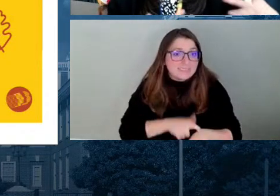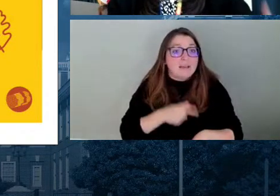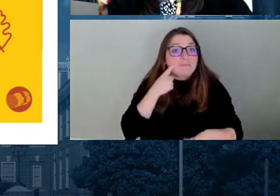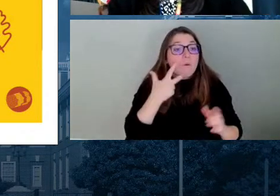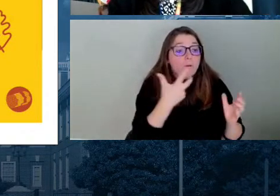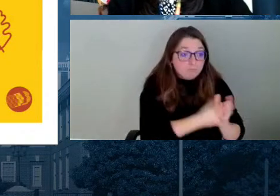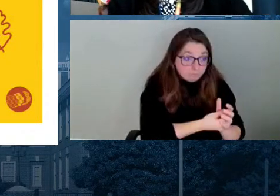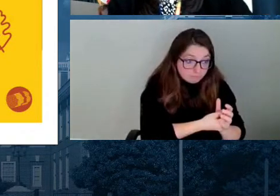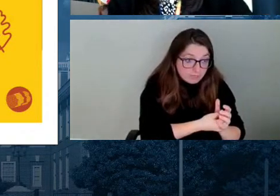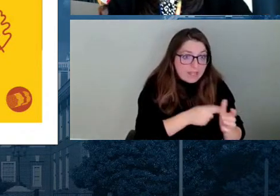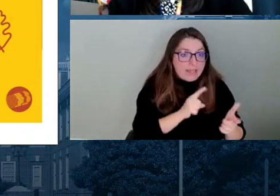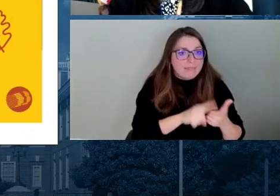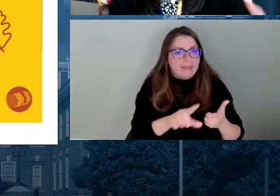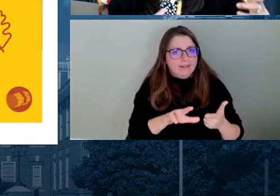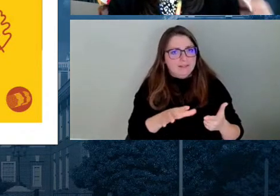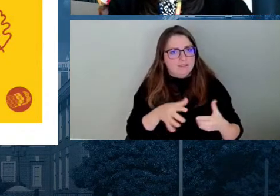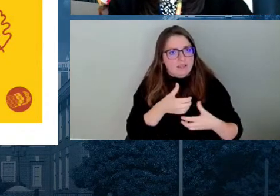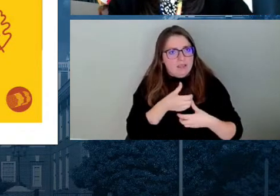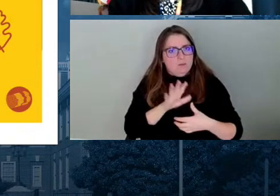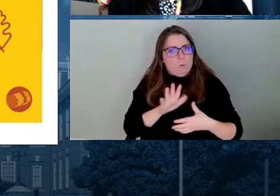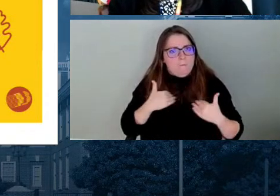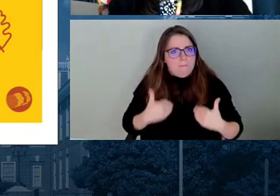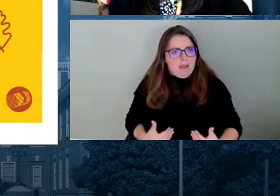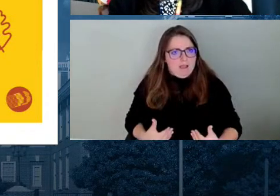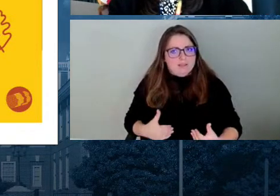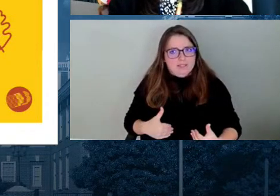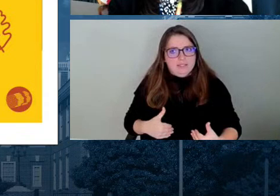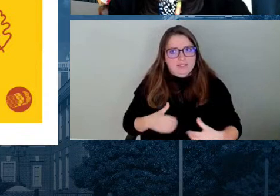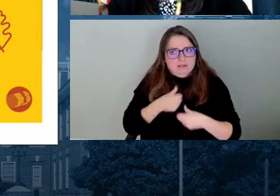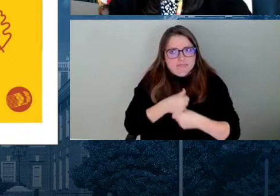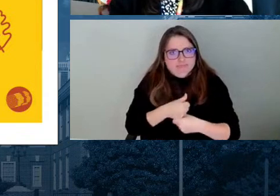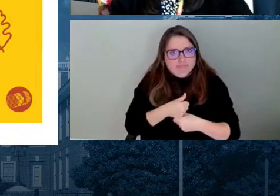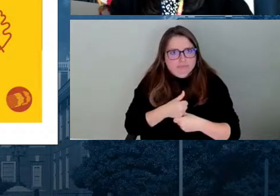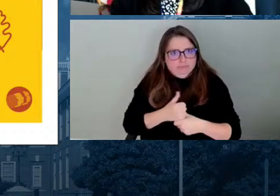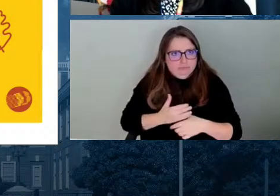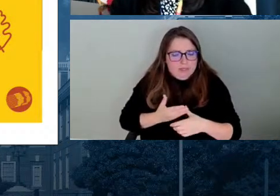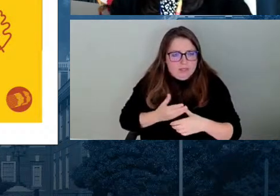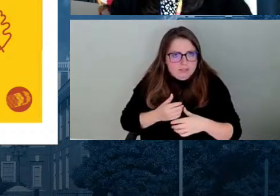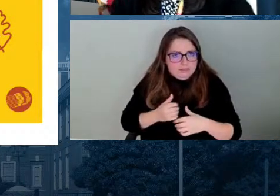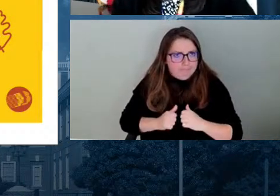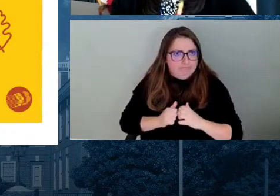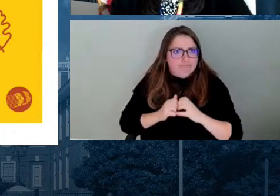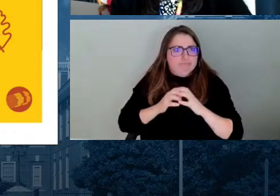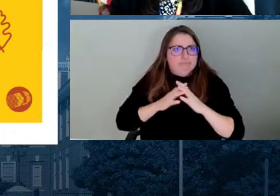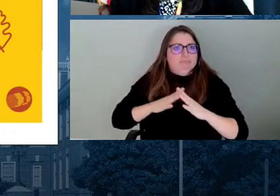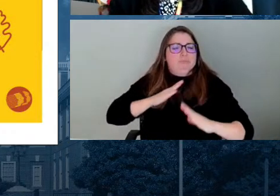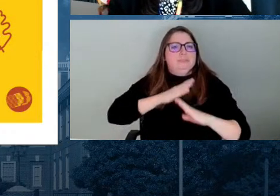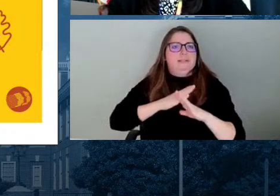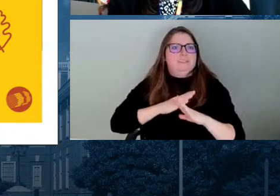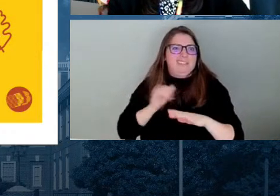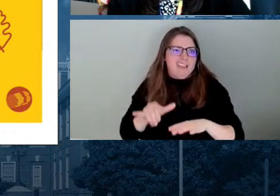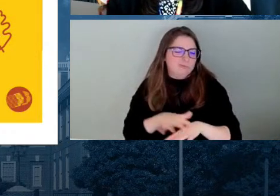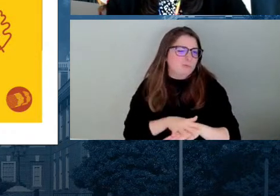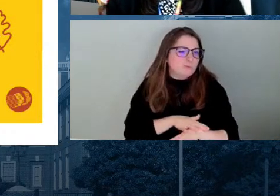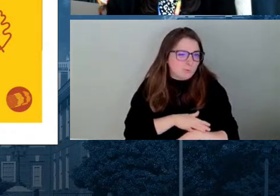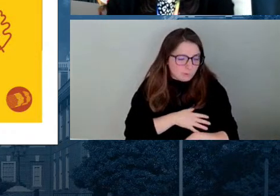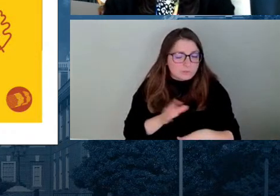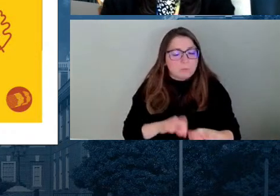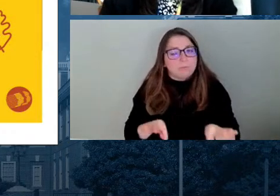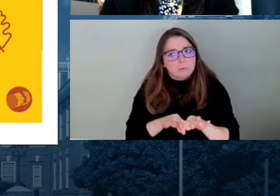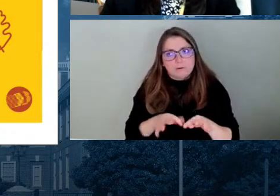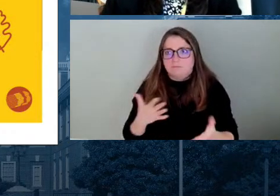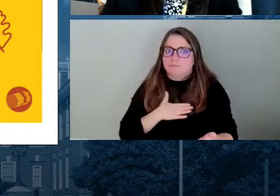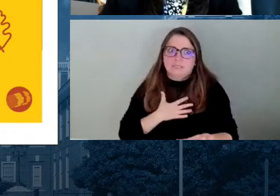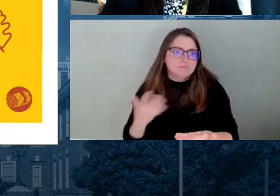if you are waiting to get your flu vaccine, please go out and get it as quickly as possible, again, to protect yourself and protect your loved